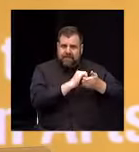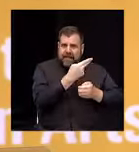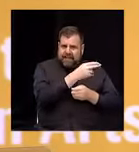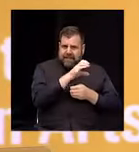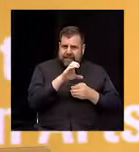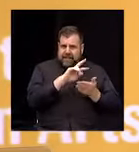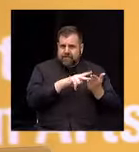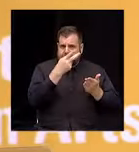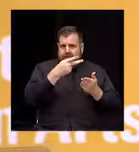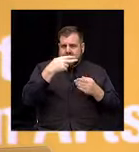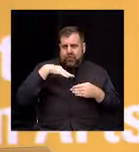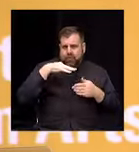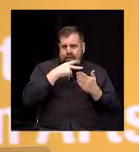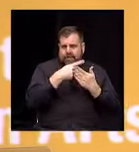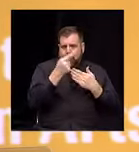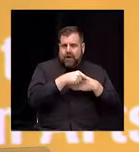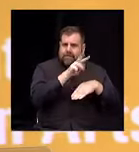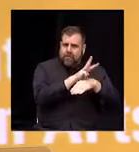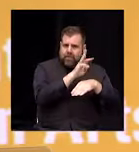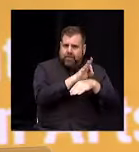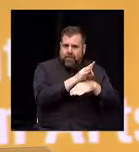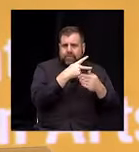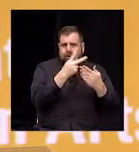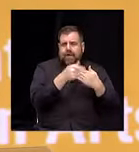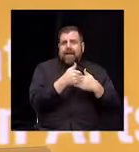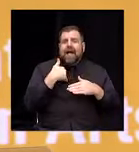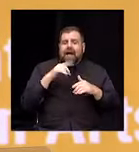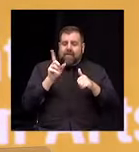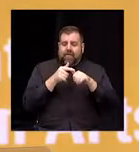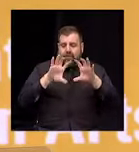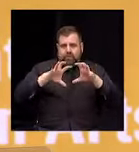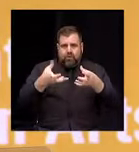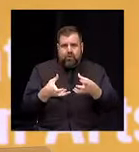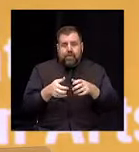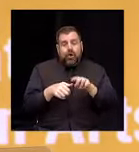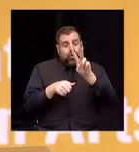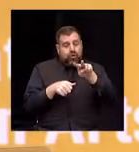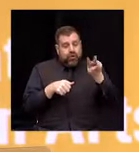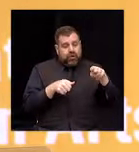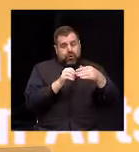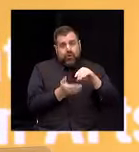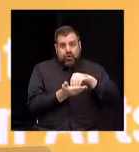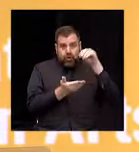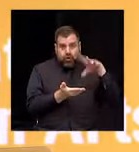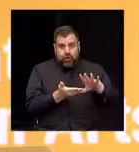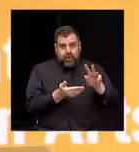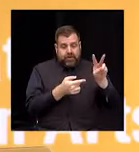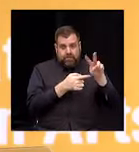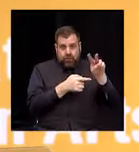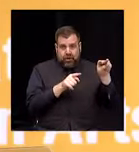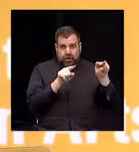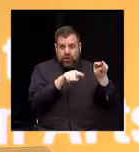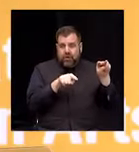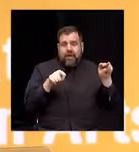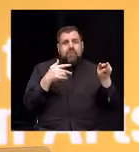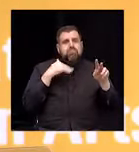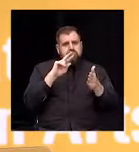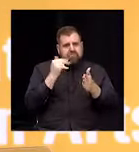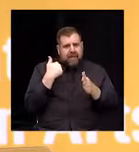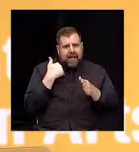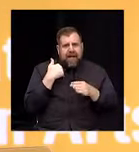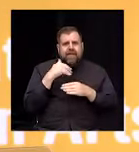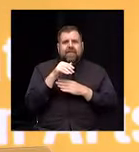Programs and workforce personnel, have the first cohort of 22 students graduating with an Associate's of Applied Science